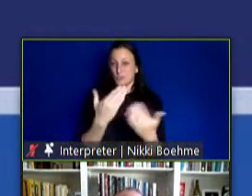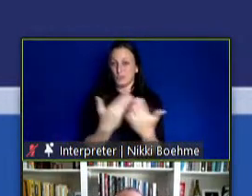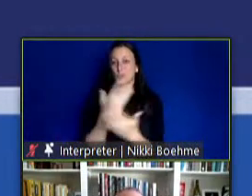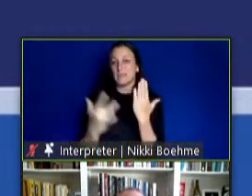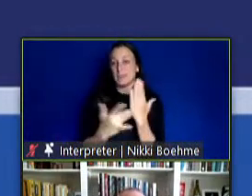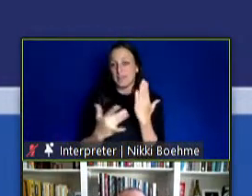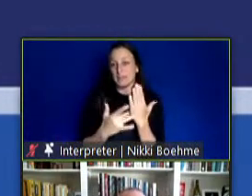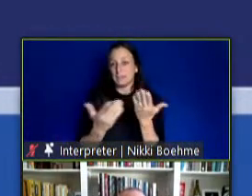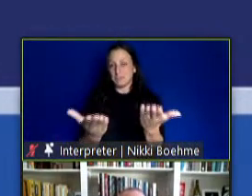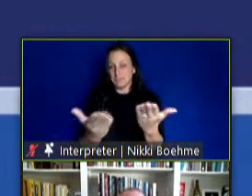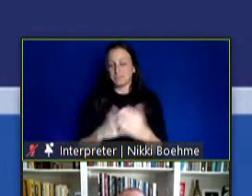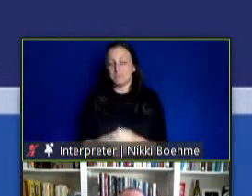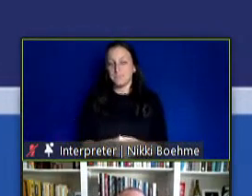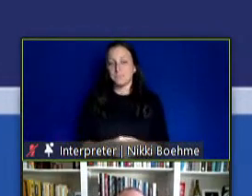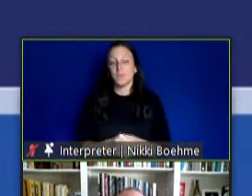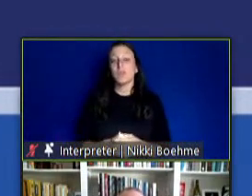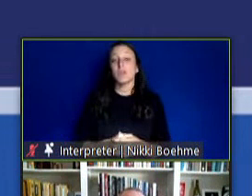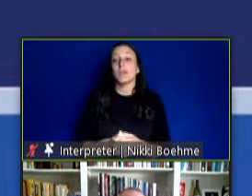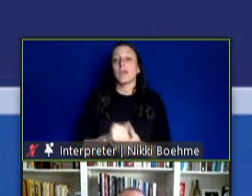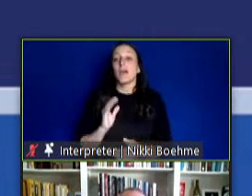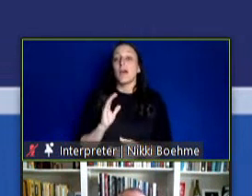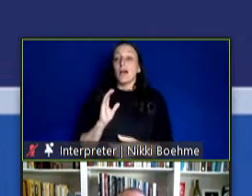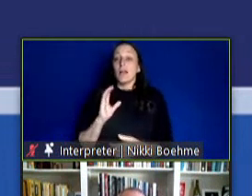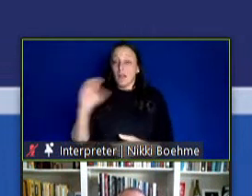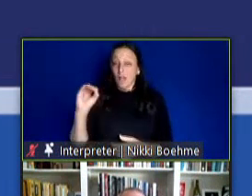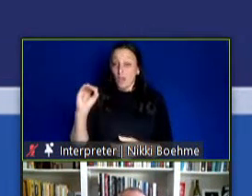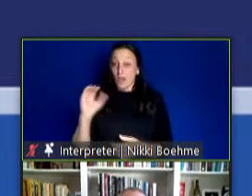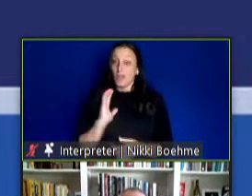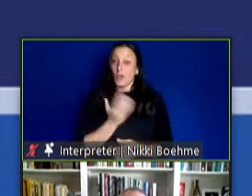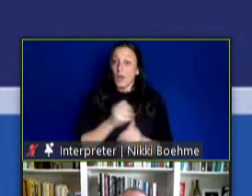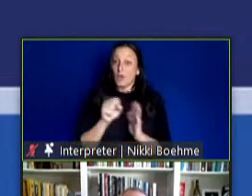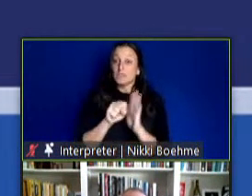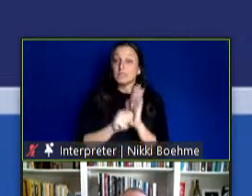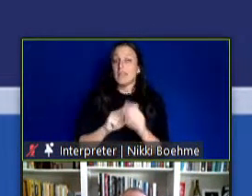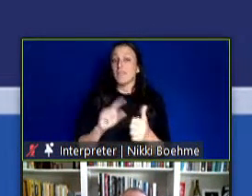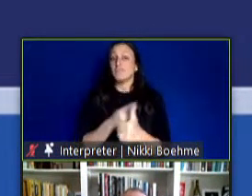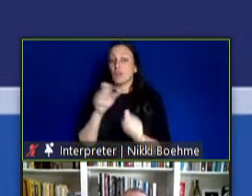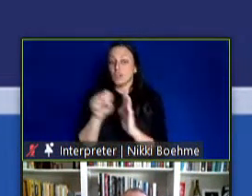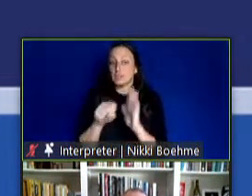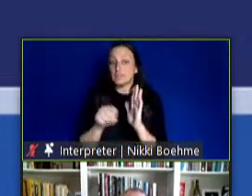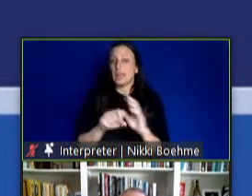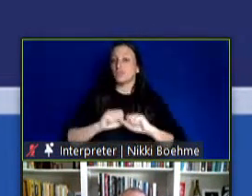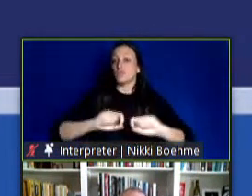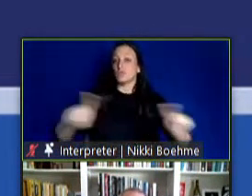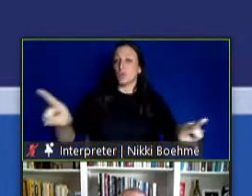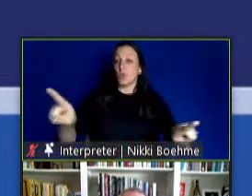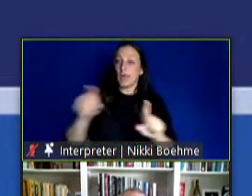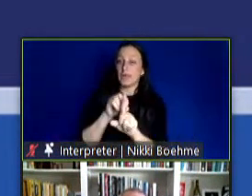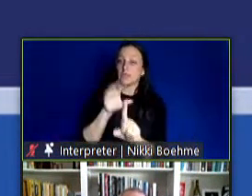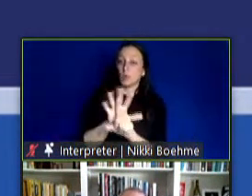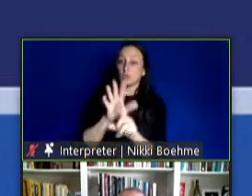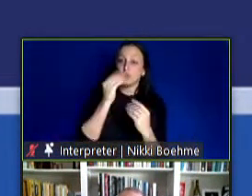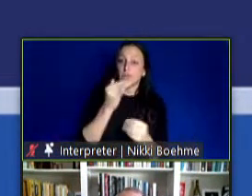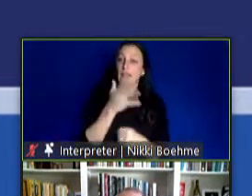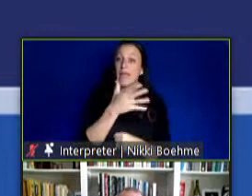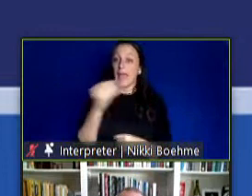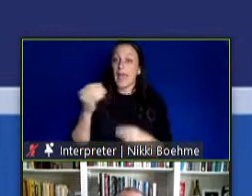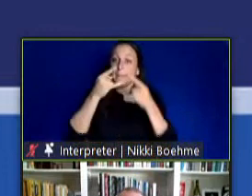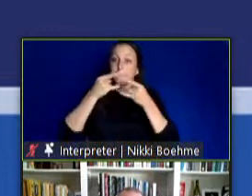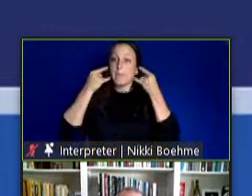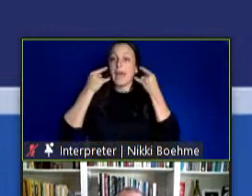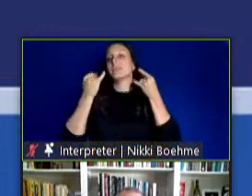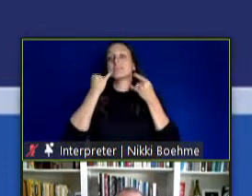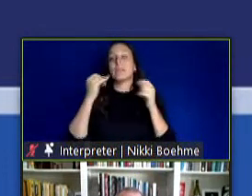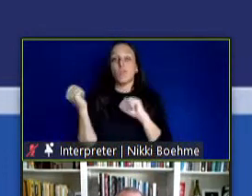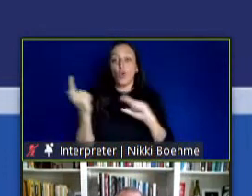functionality. Colorado was also the first state to deploy exposure notification activations en masse for all COVID positive cases